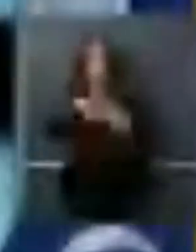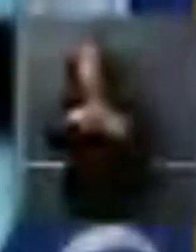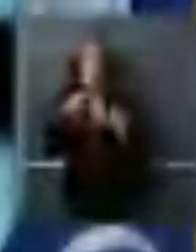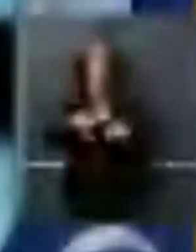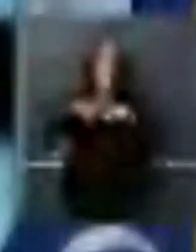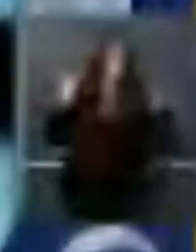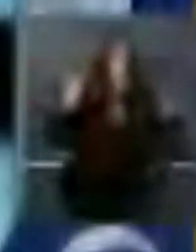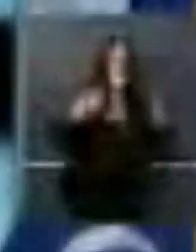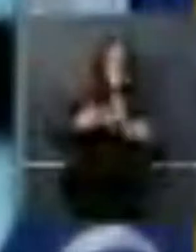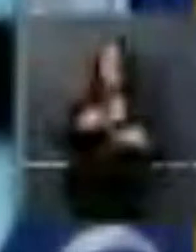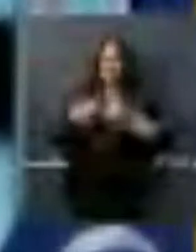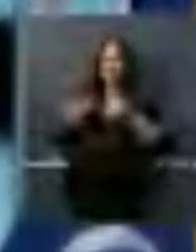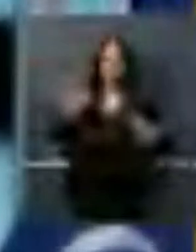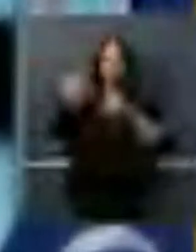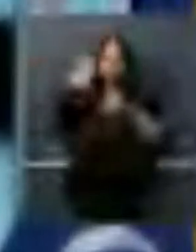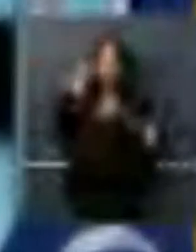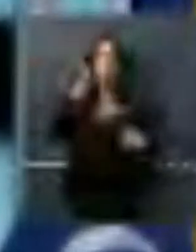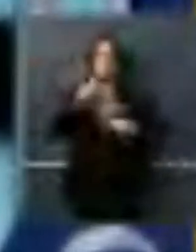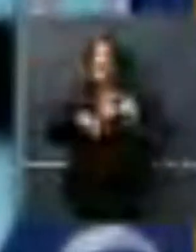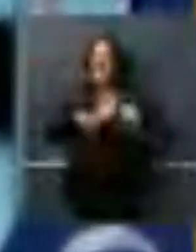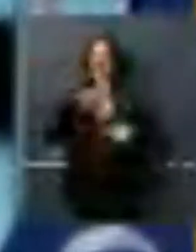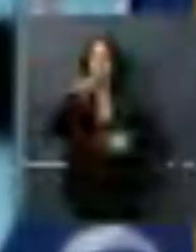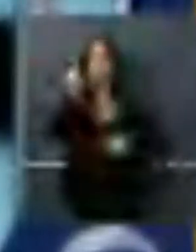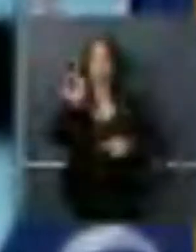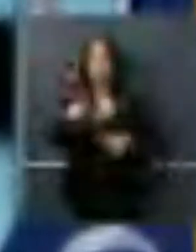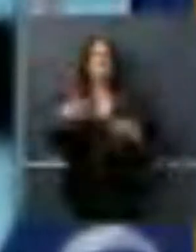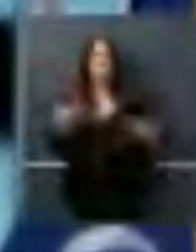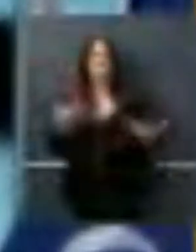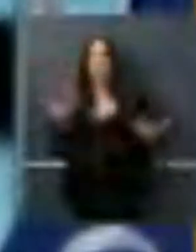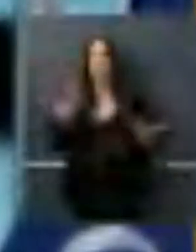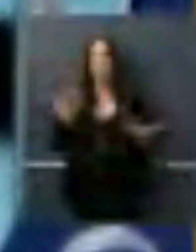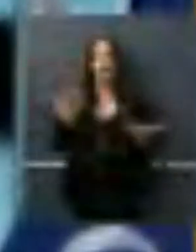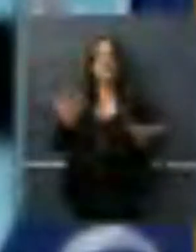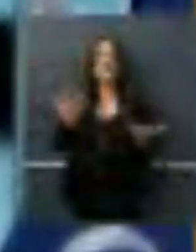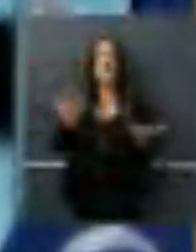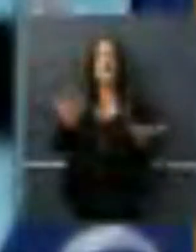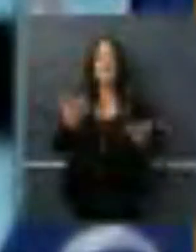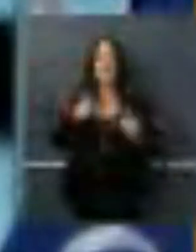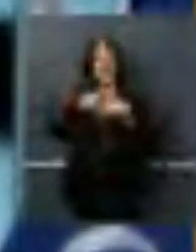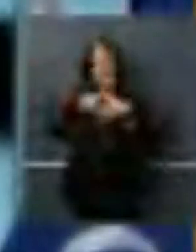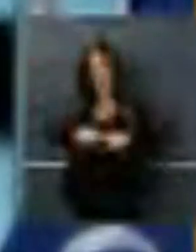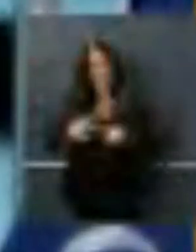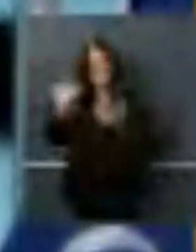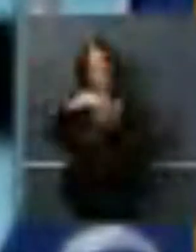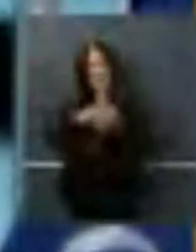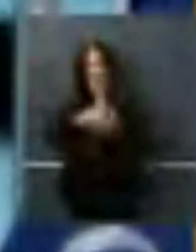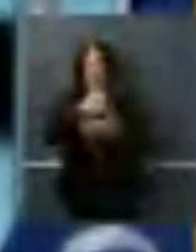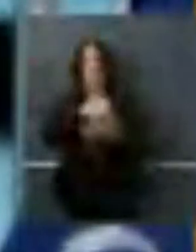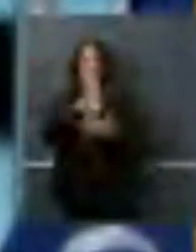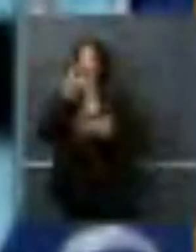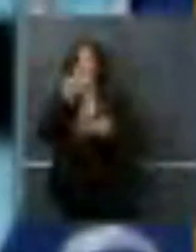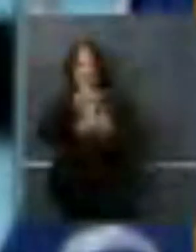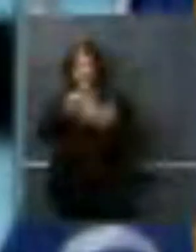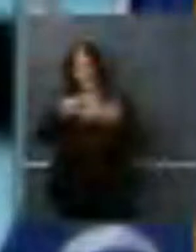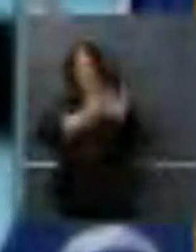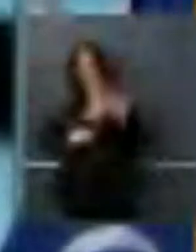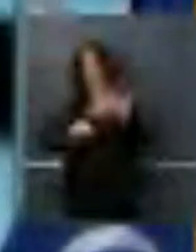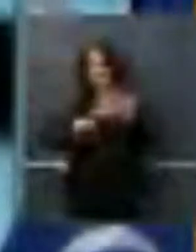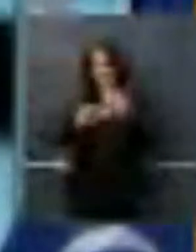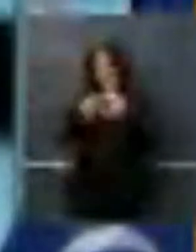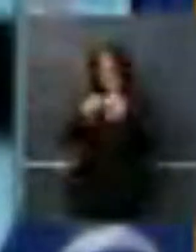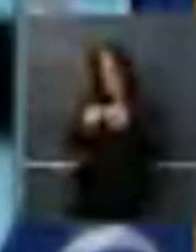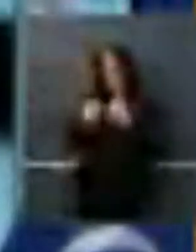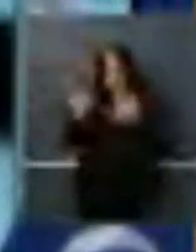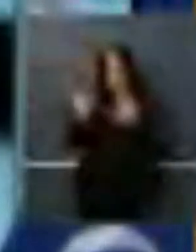these 6 specific indicators. And that's the response we have when we have those conversations with county leaders and